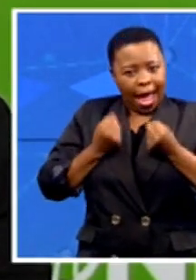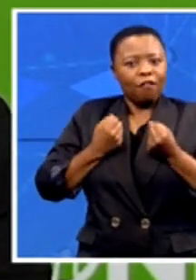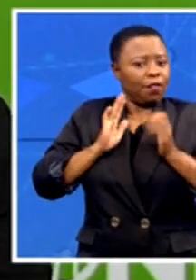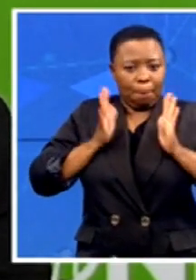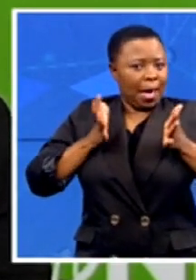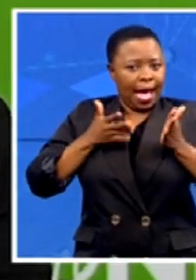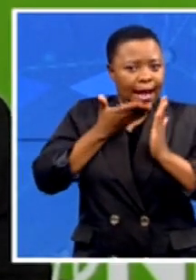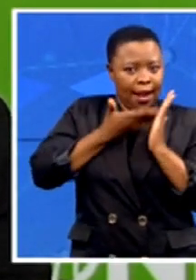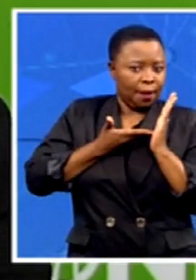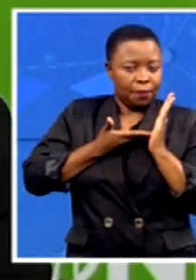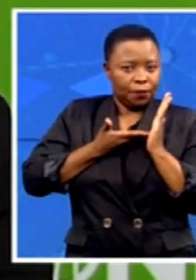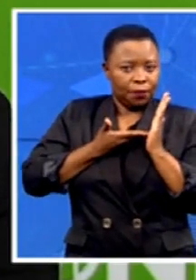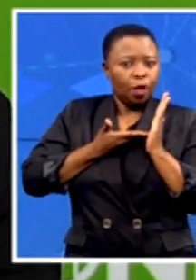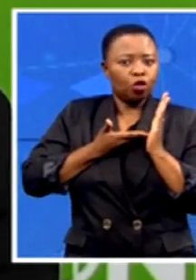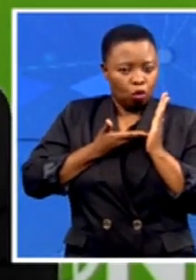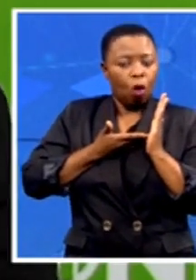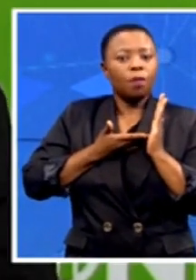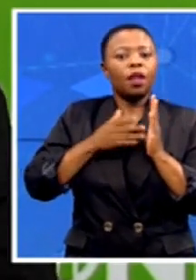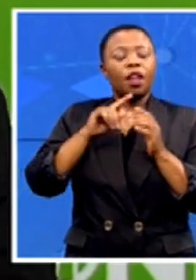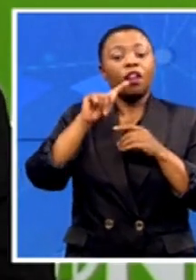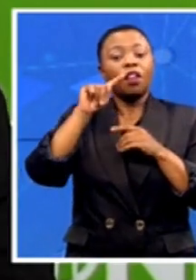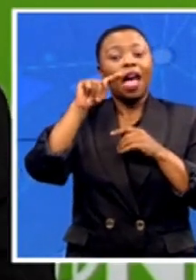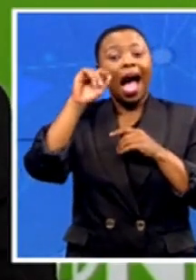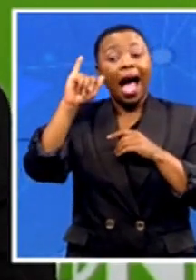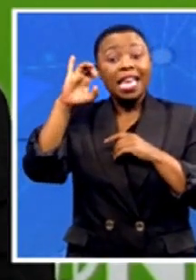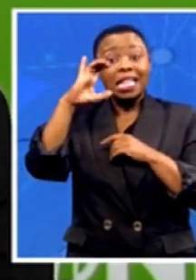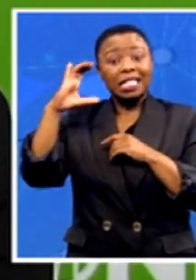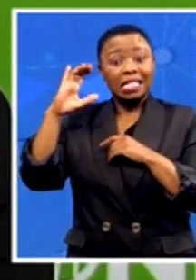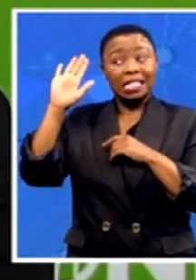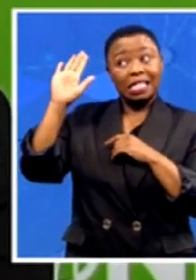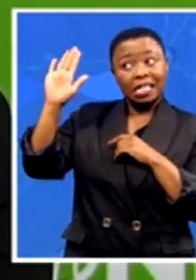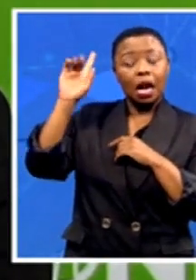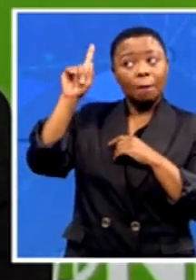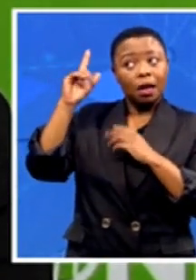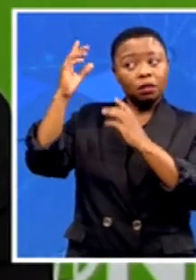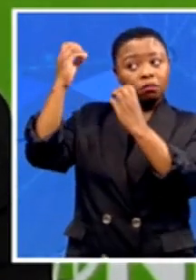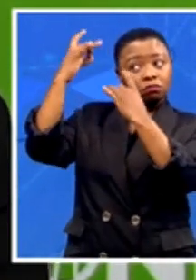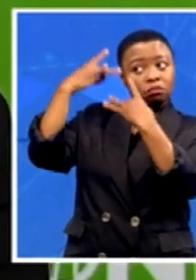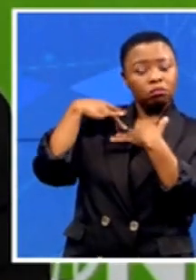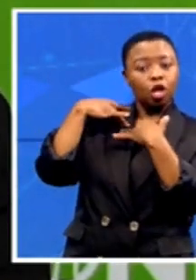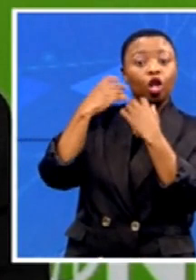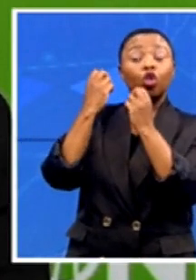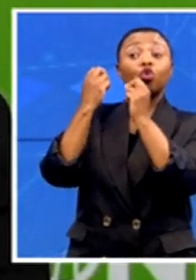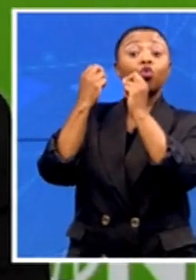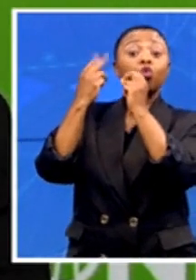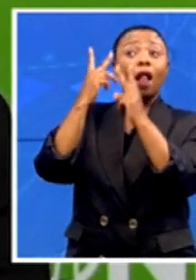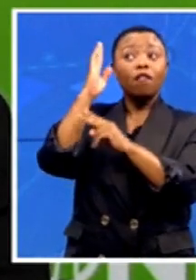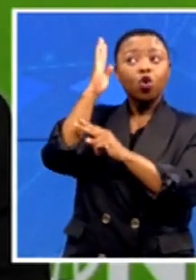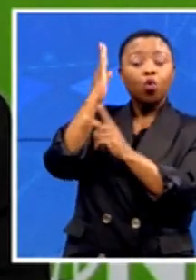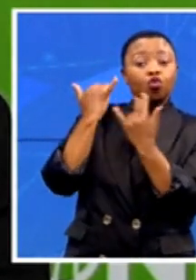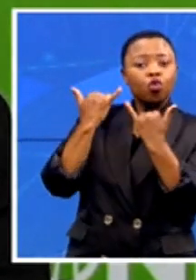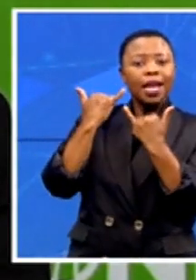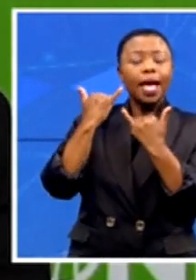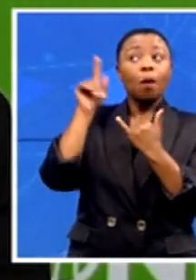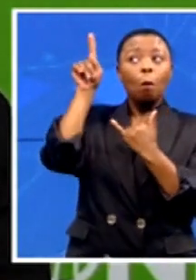of business for the IEC is to indicate by 12 noon today whether they are in fact opposing this application,